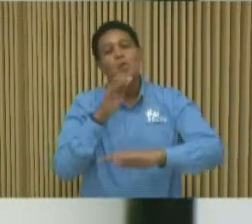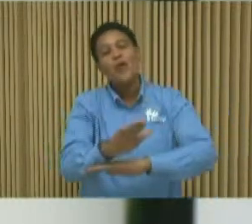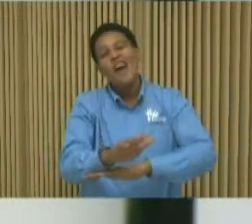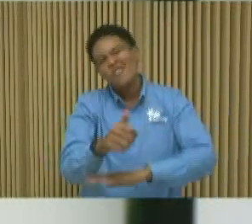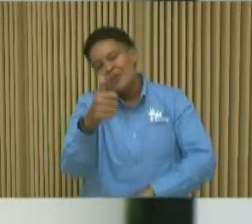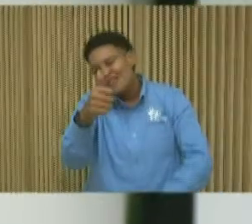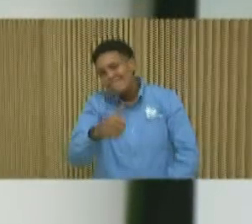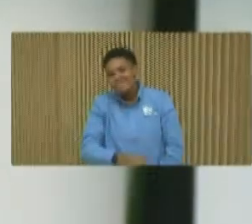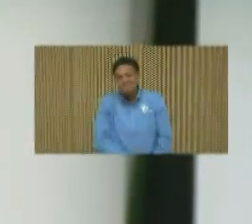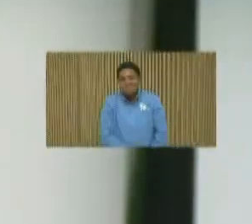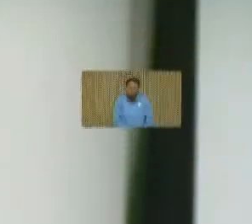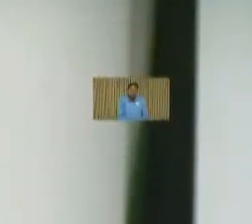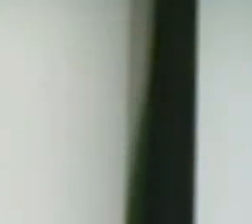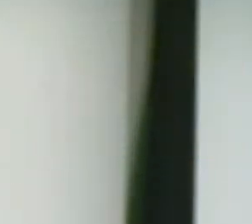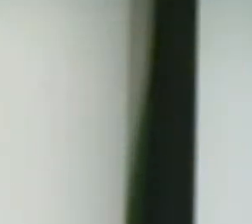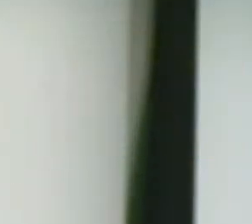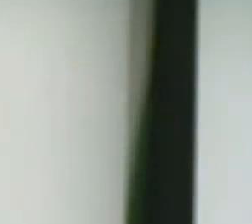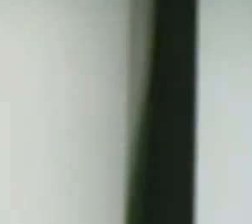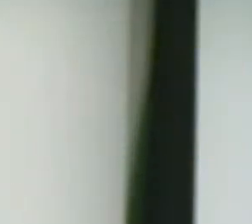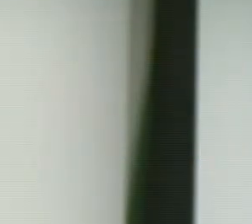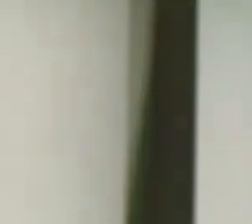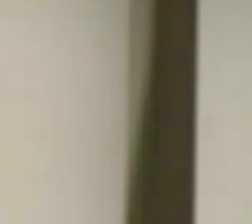everyone.